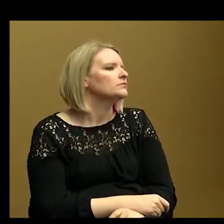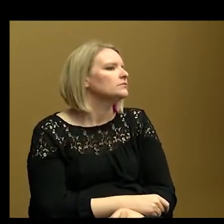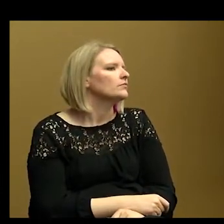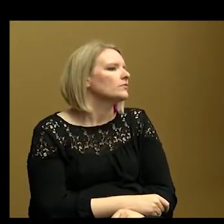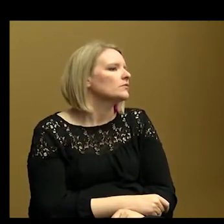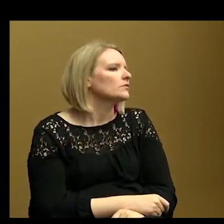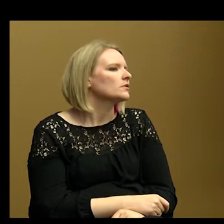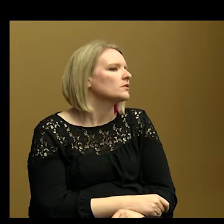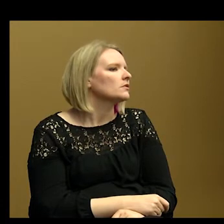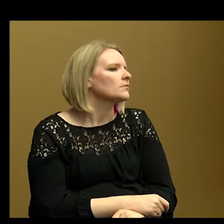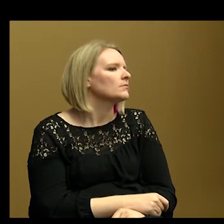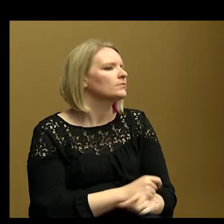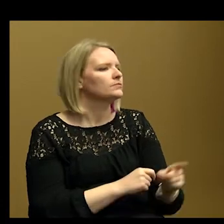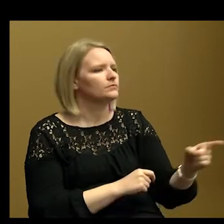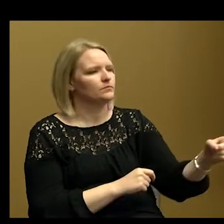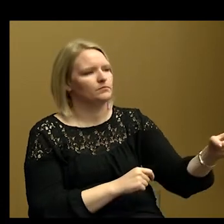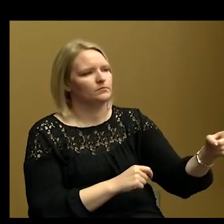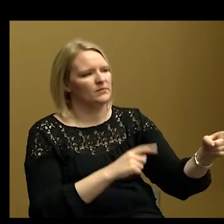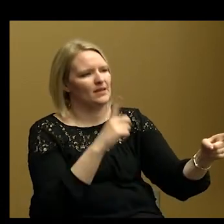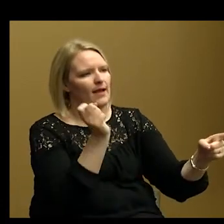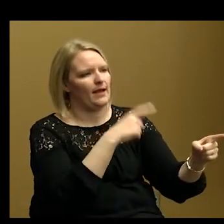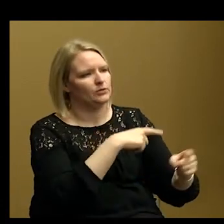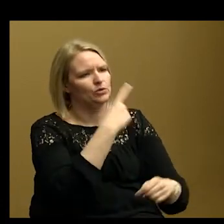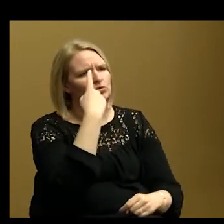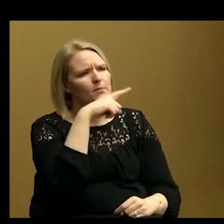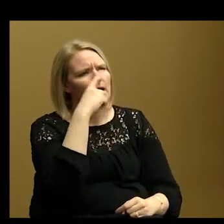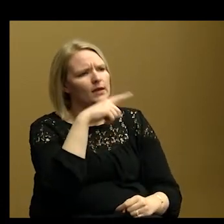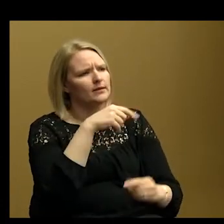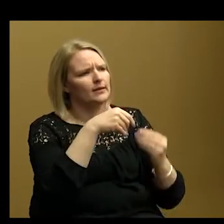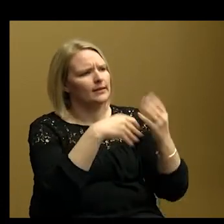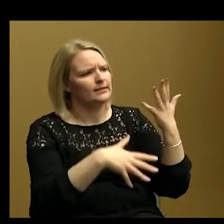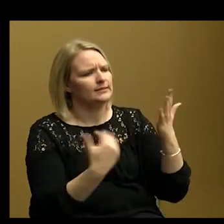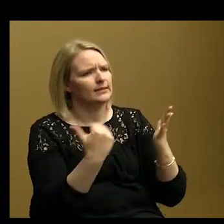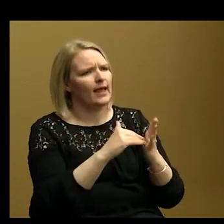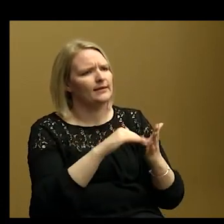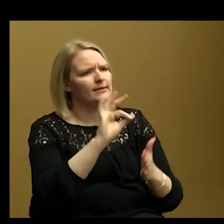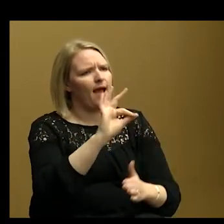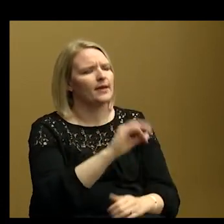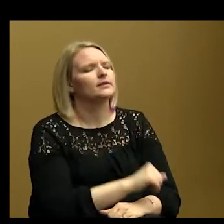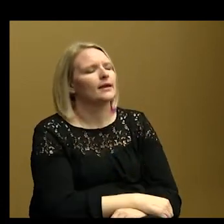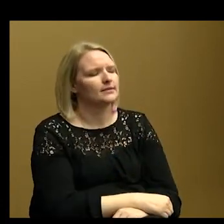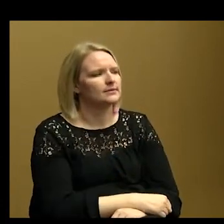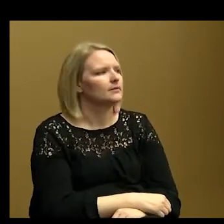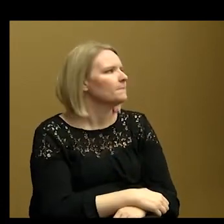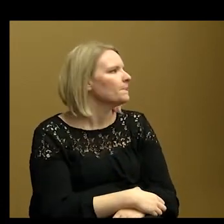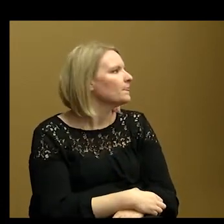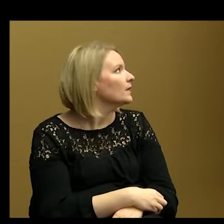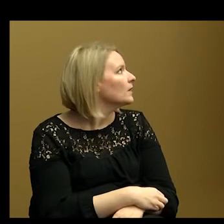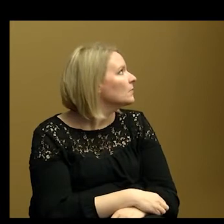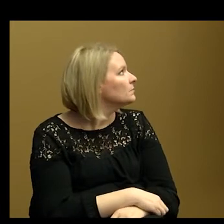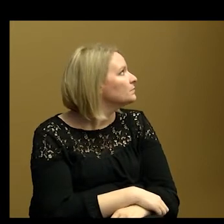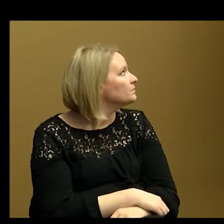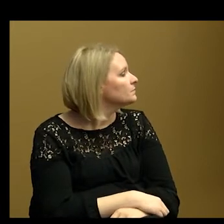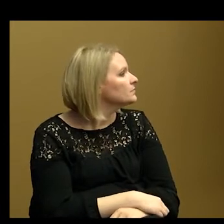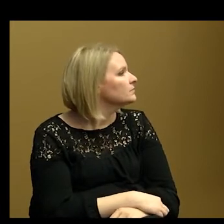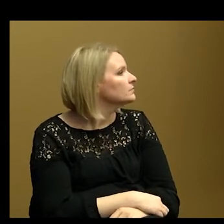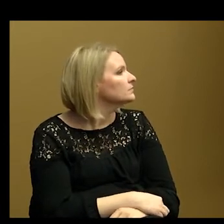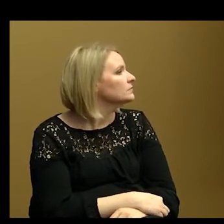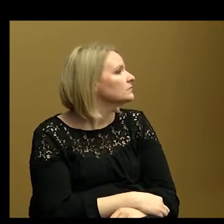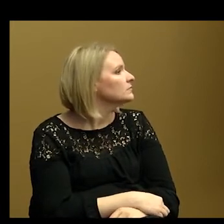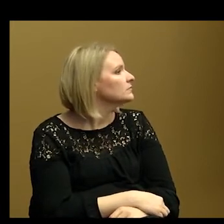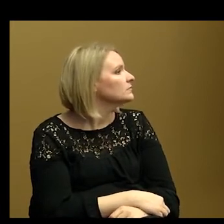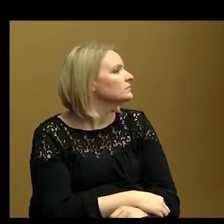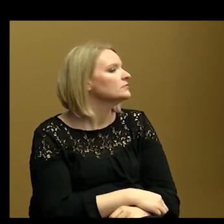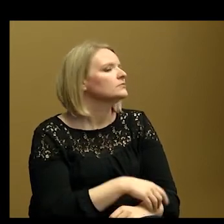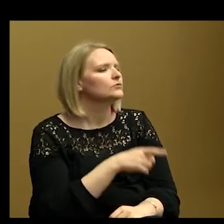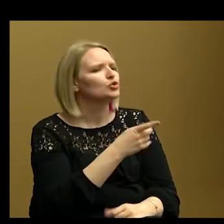Can you list the 9th one again? Yes, ma'am. I will go back. She